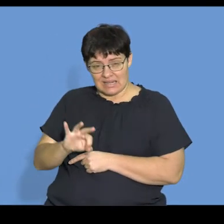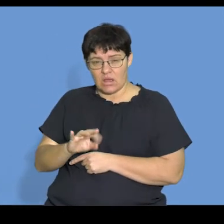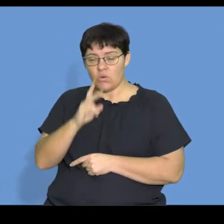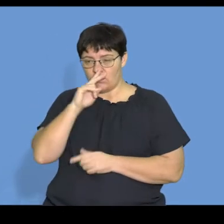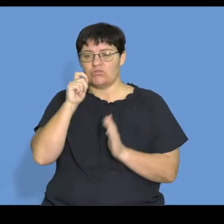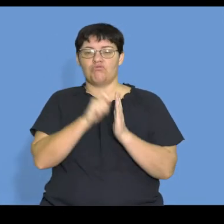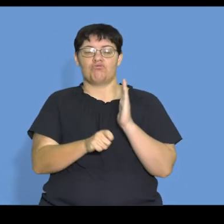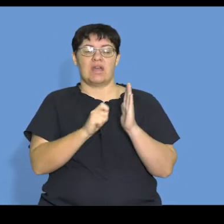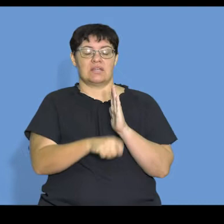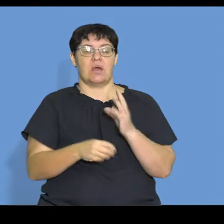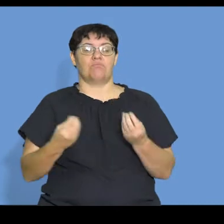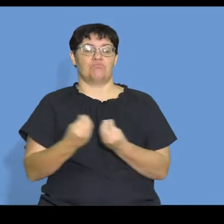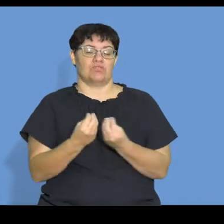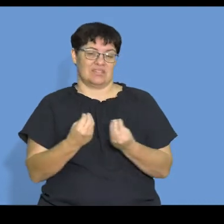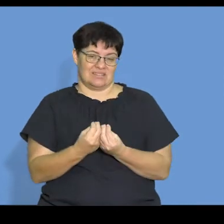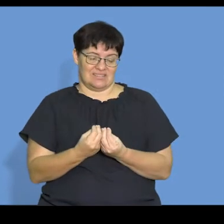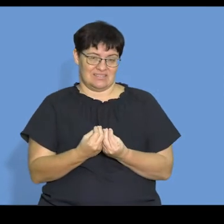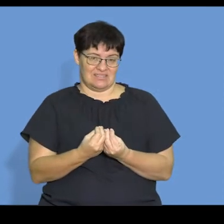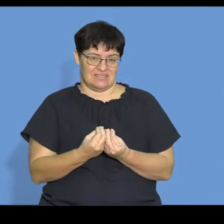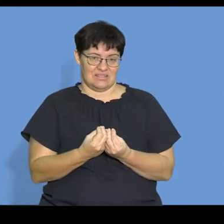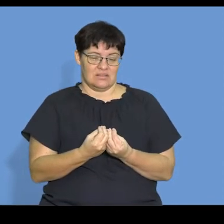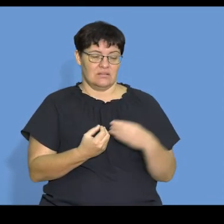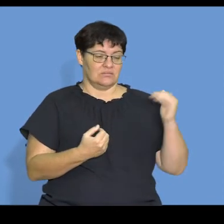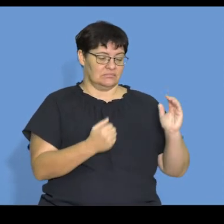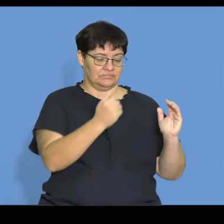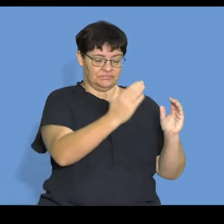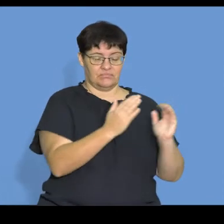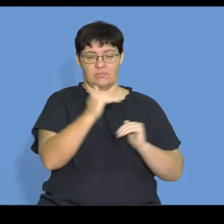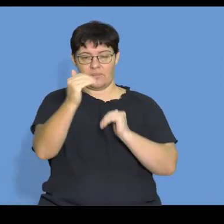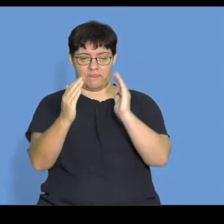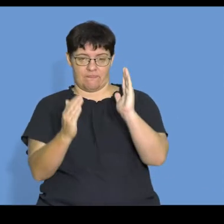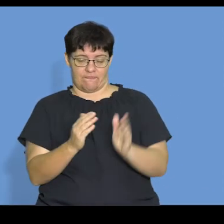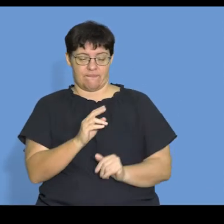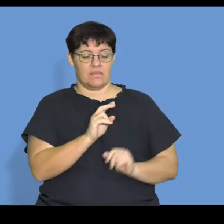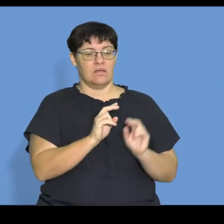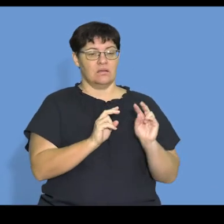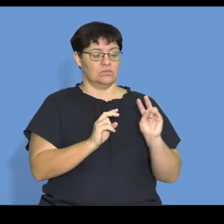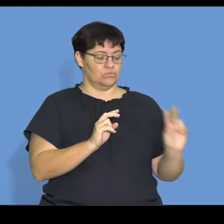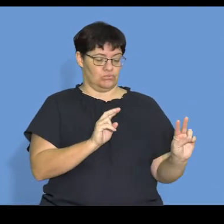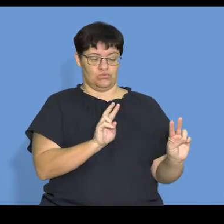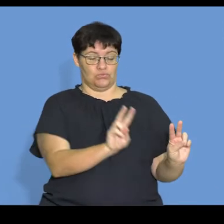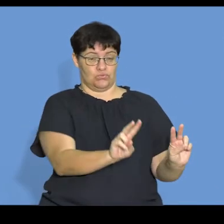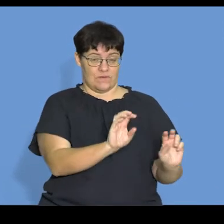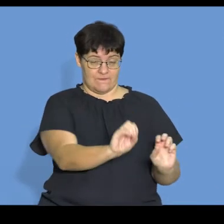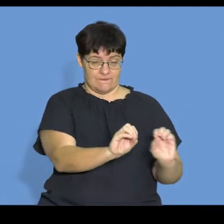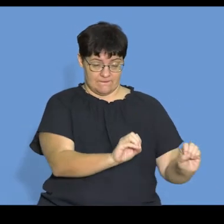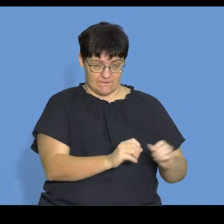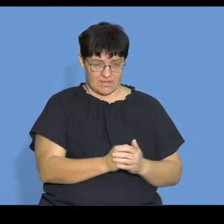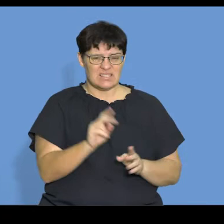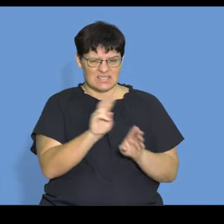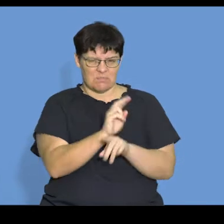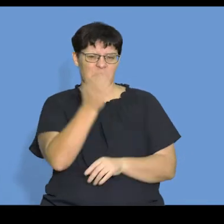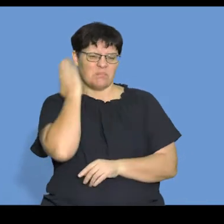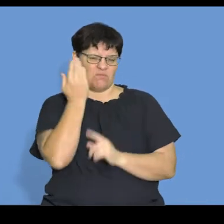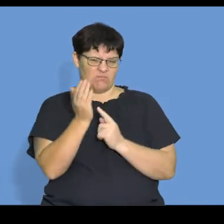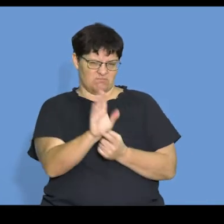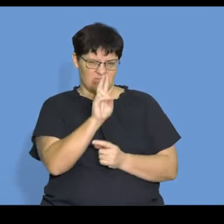as a product of two binomials, as we saw in the previous